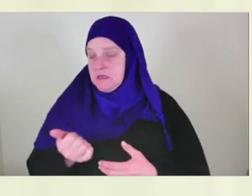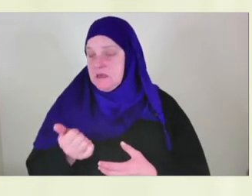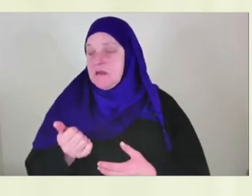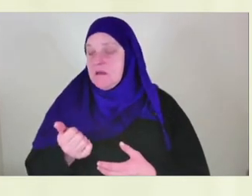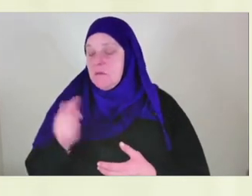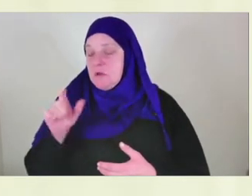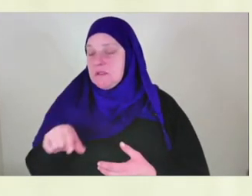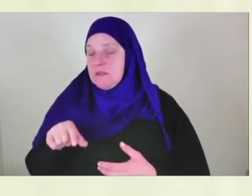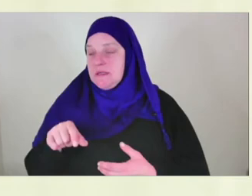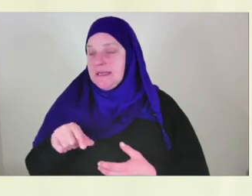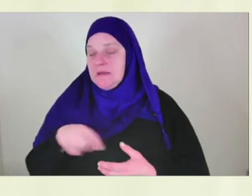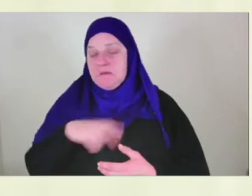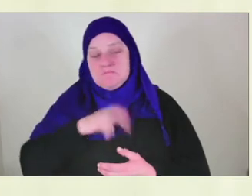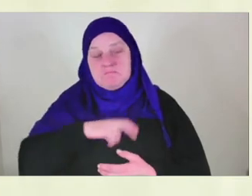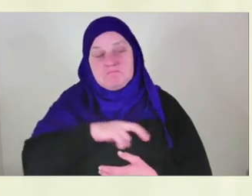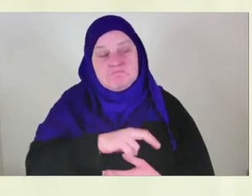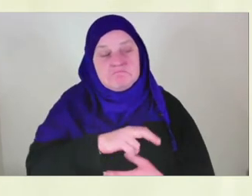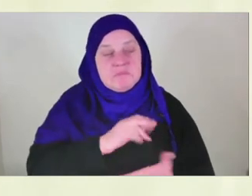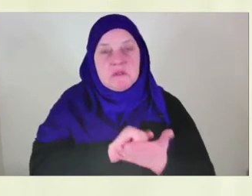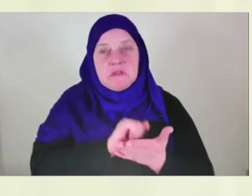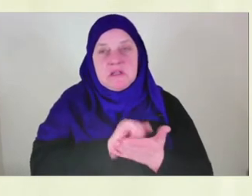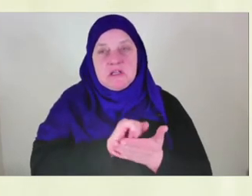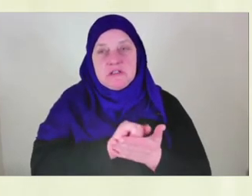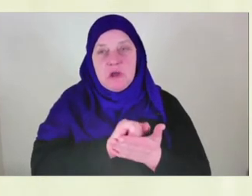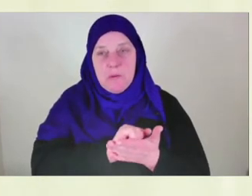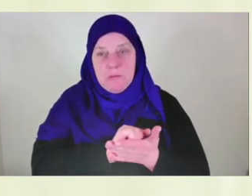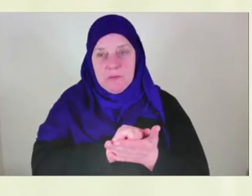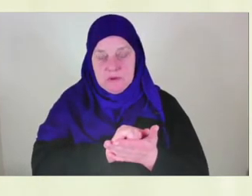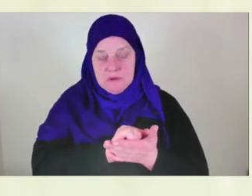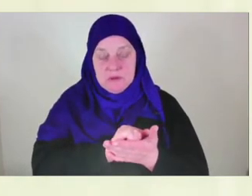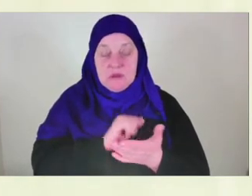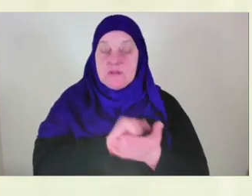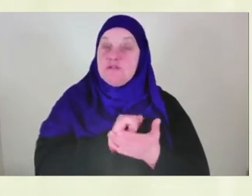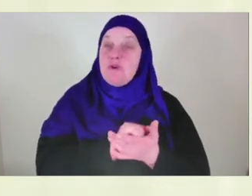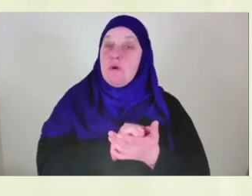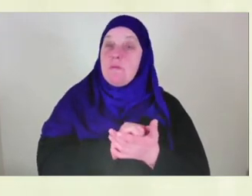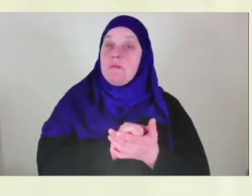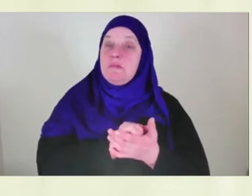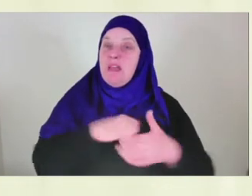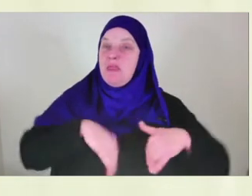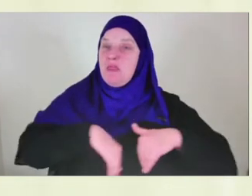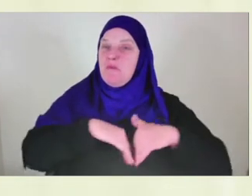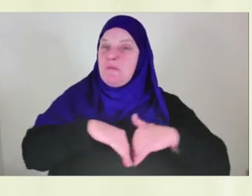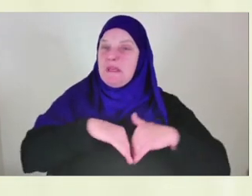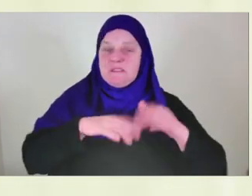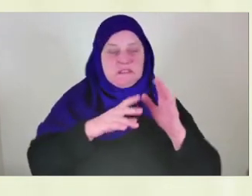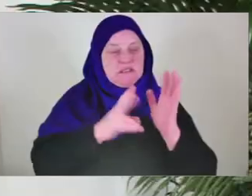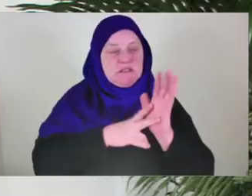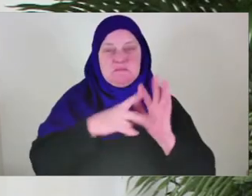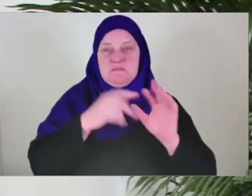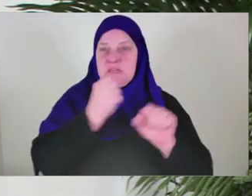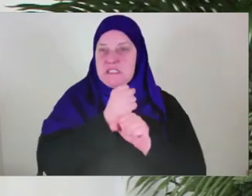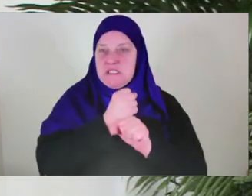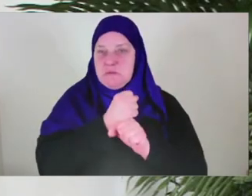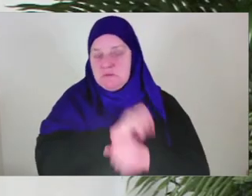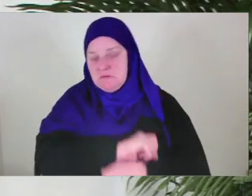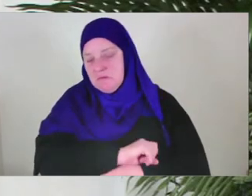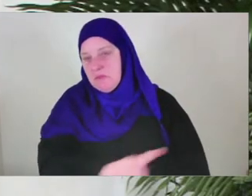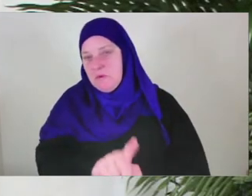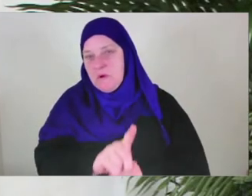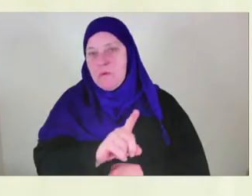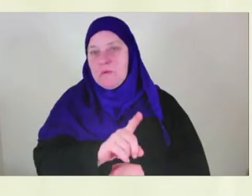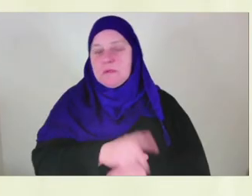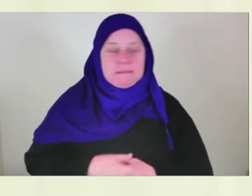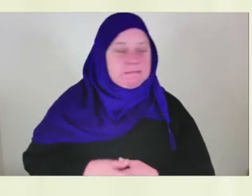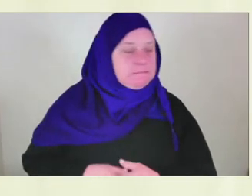and he would get them and take whatever clean strips that were in them from the grocers. Some of them, that's how they were living. Wow. They were